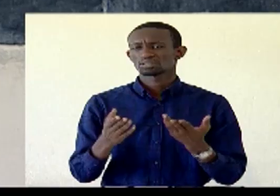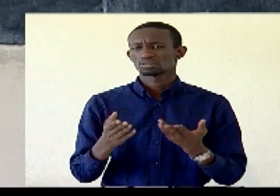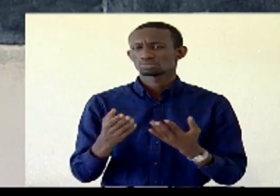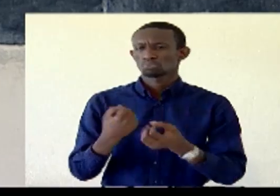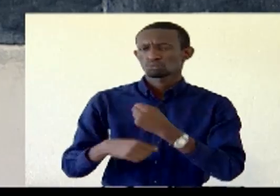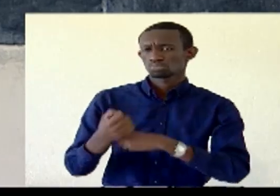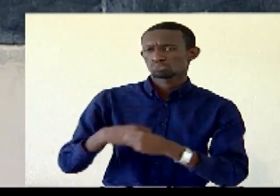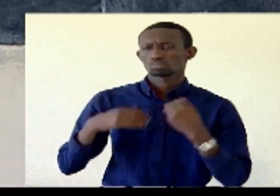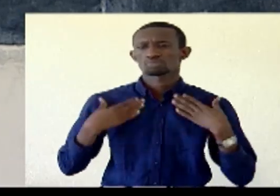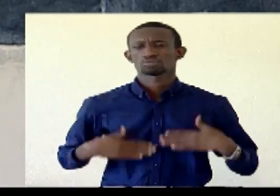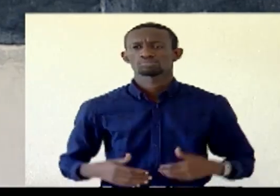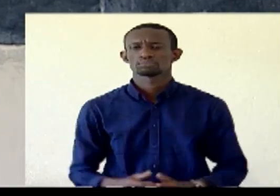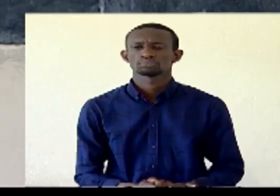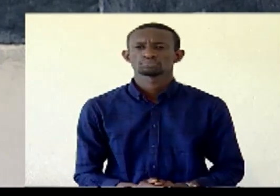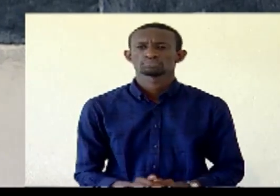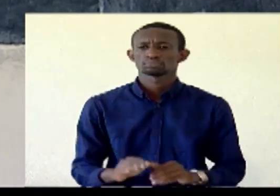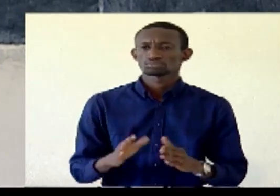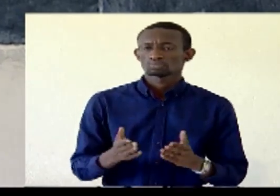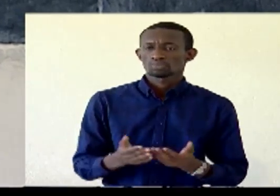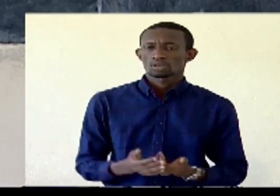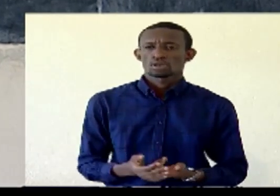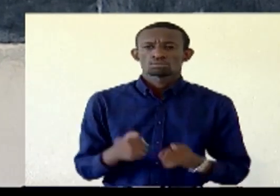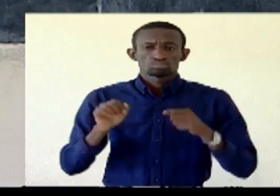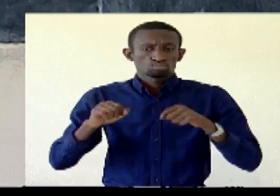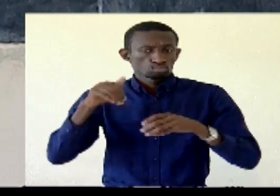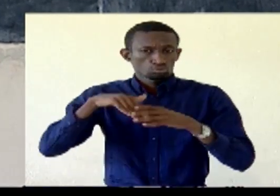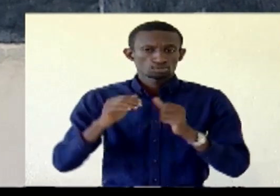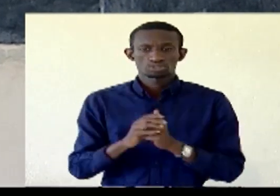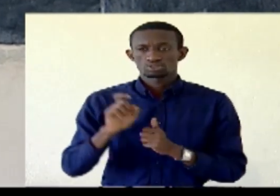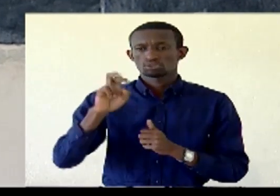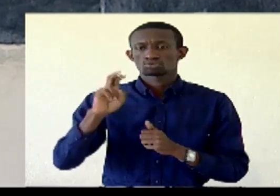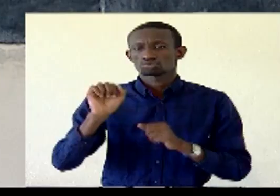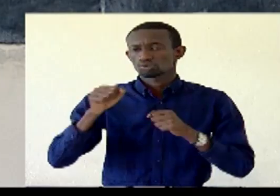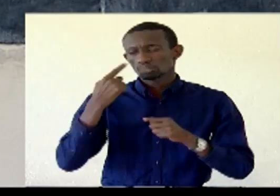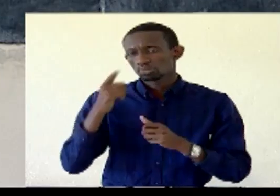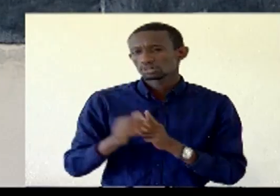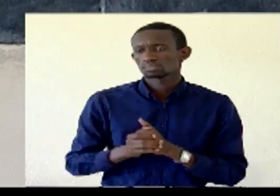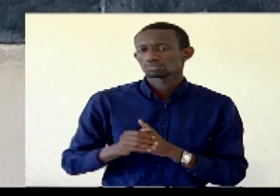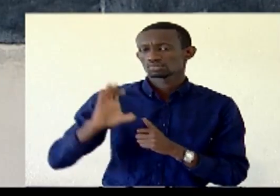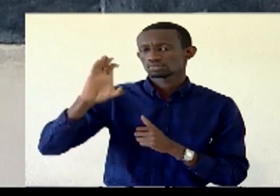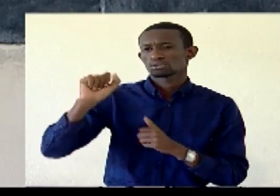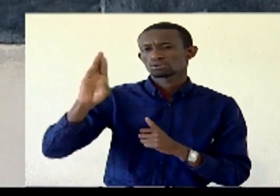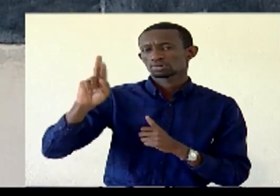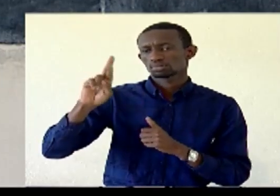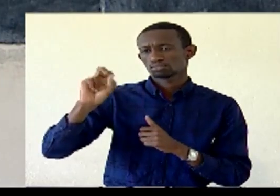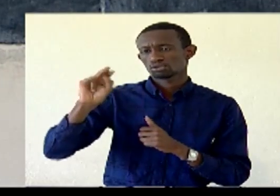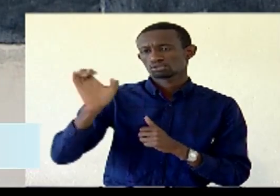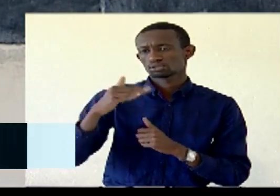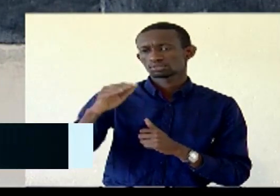said these waste products, we can have the carbon dioxide, we can have excess salts, we